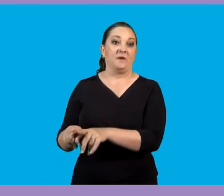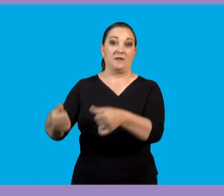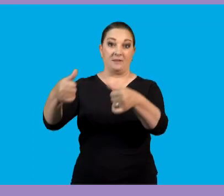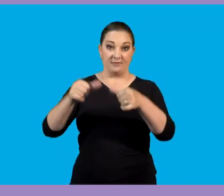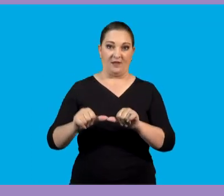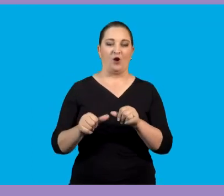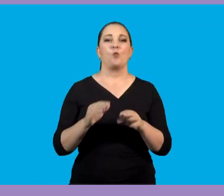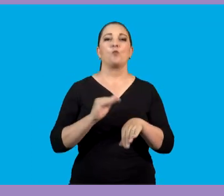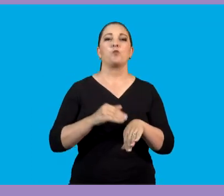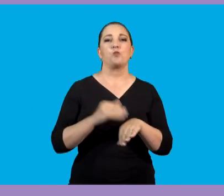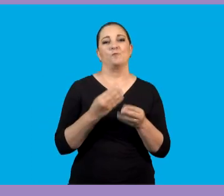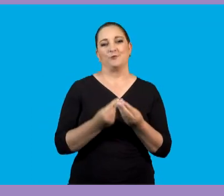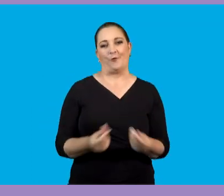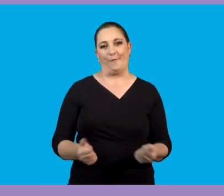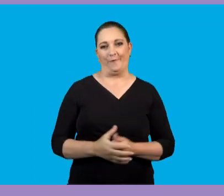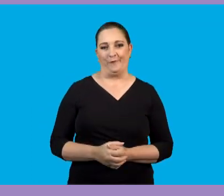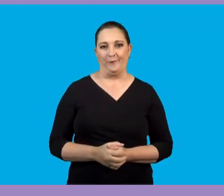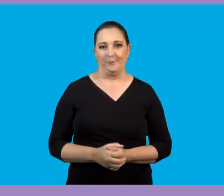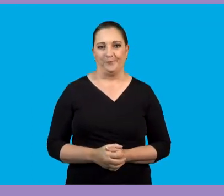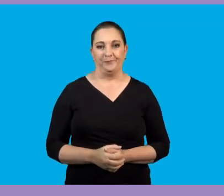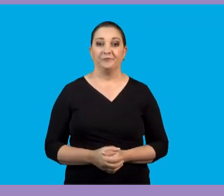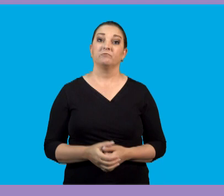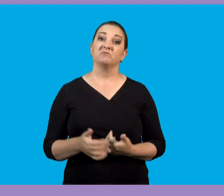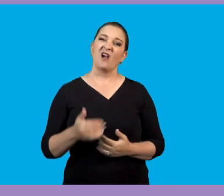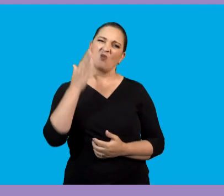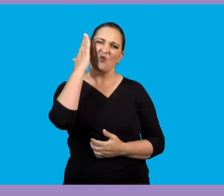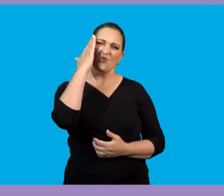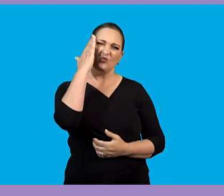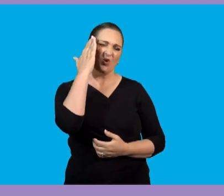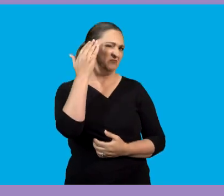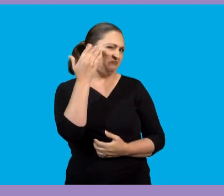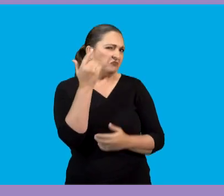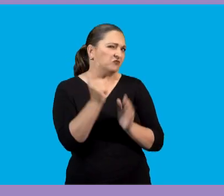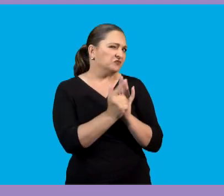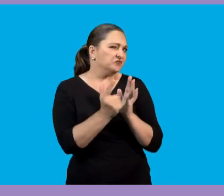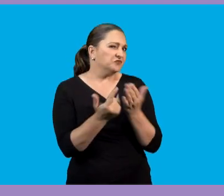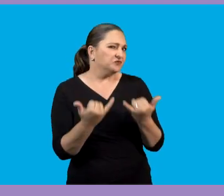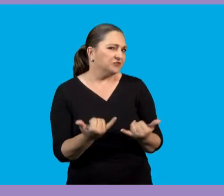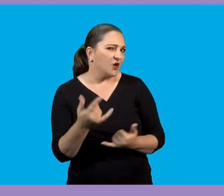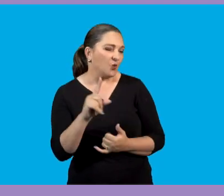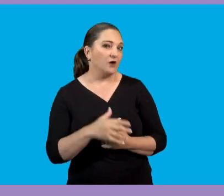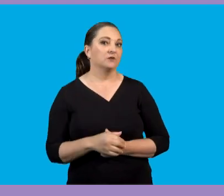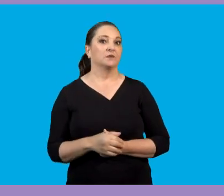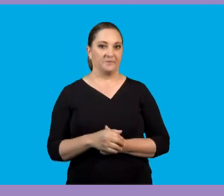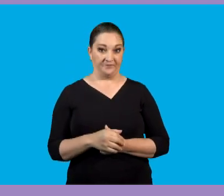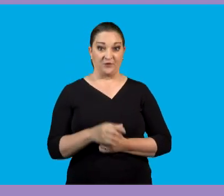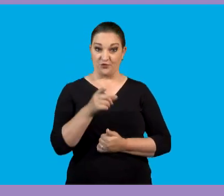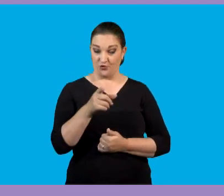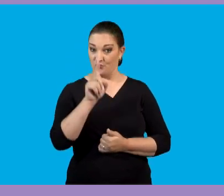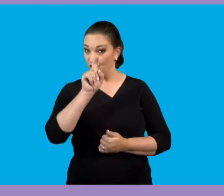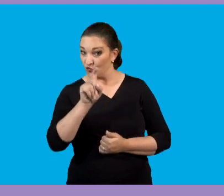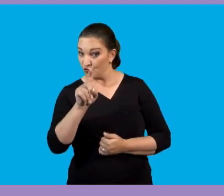solving some problems. What do we have to know for today's lesson? So you should be able